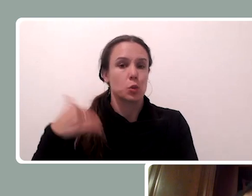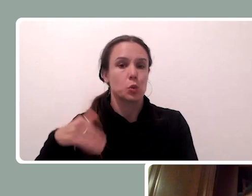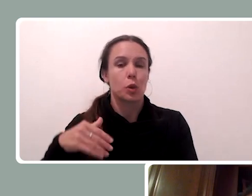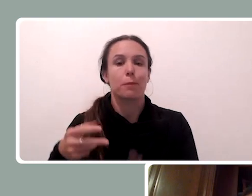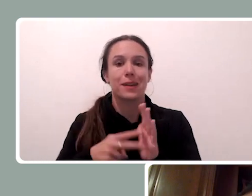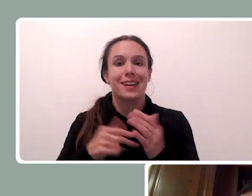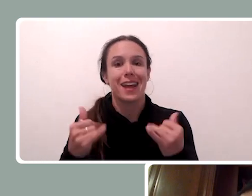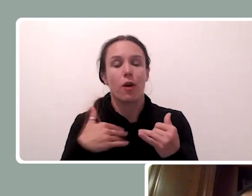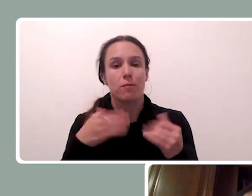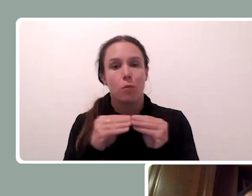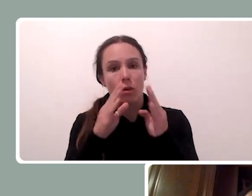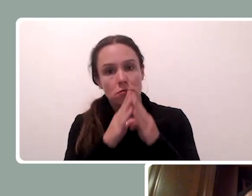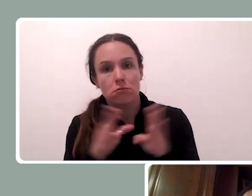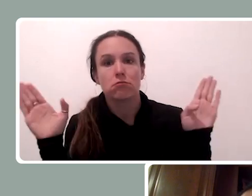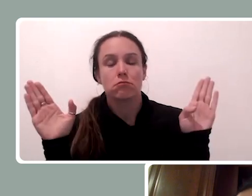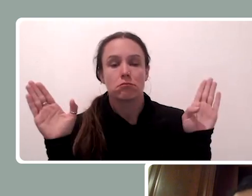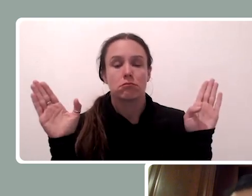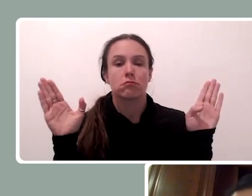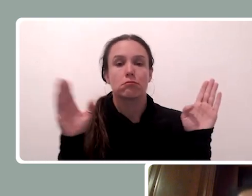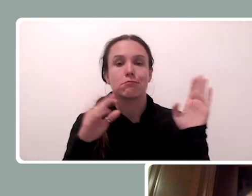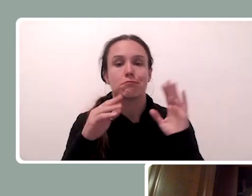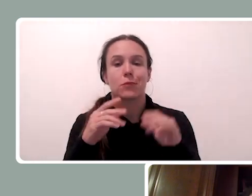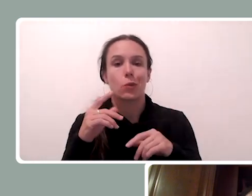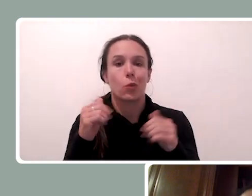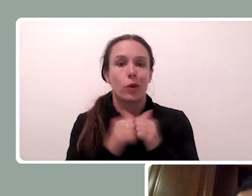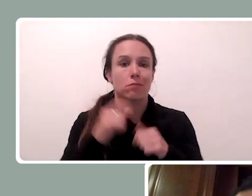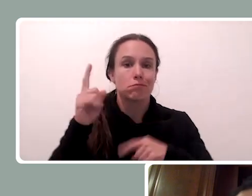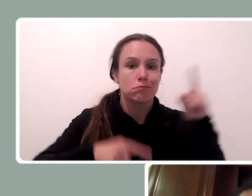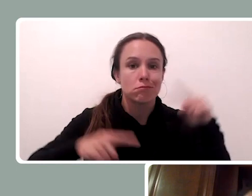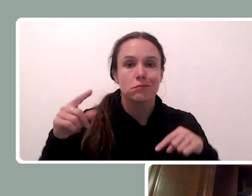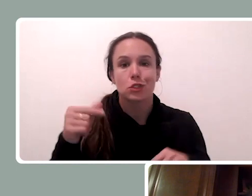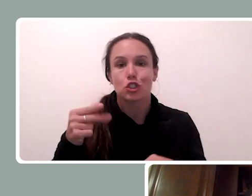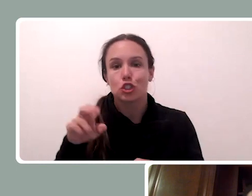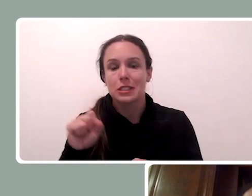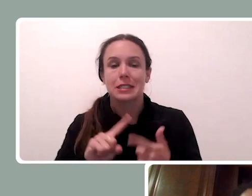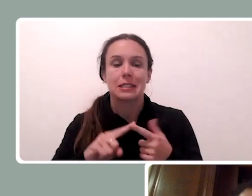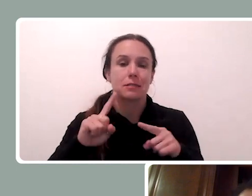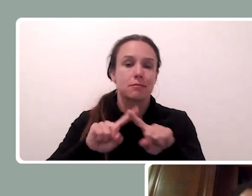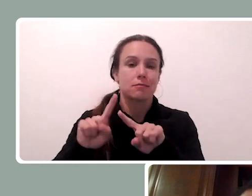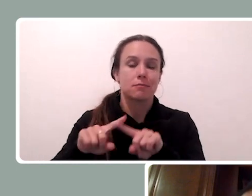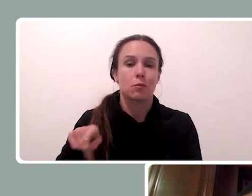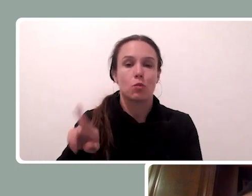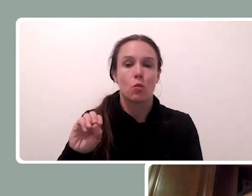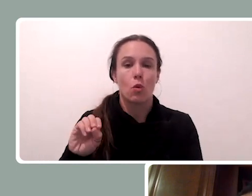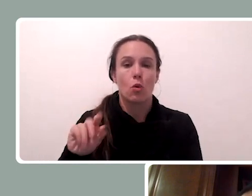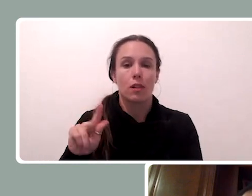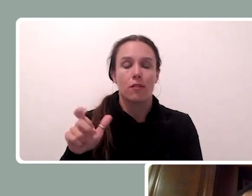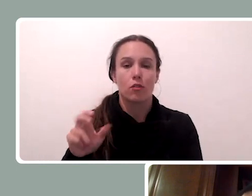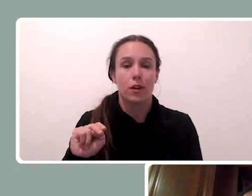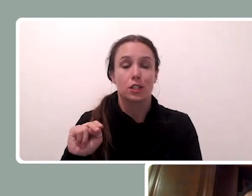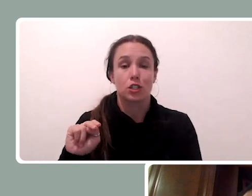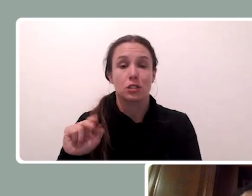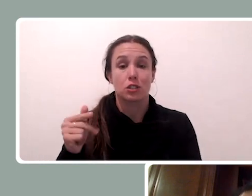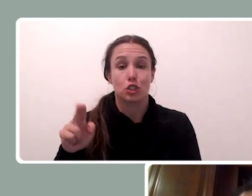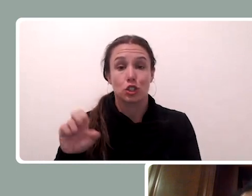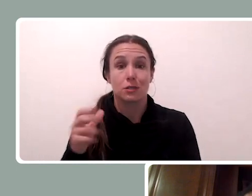broader input with respect to different genes, different survival genes, different proliferation genes that the cancer may be using